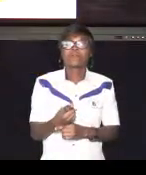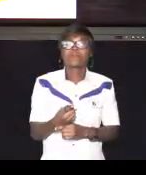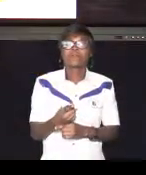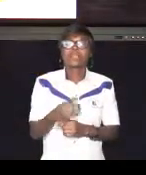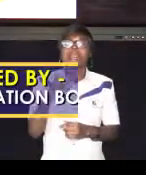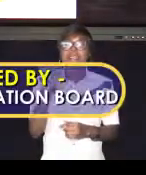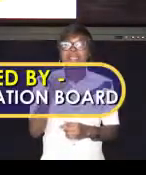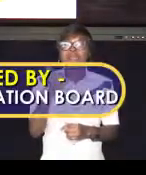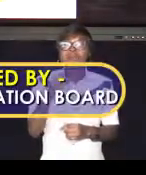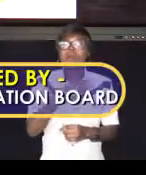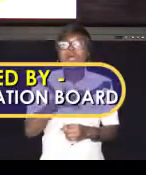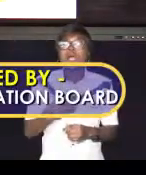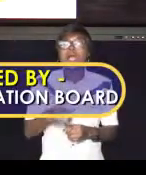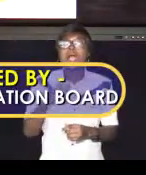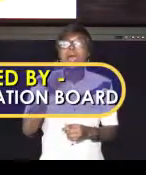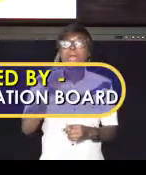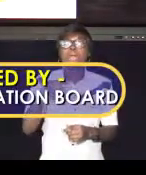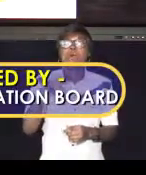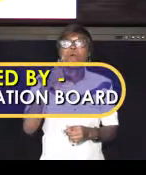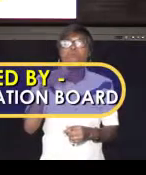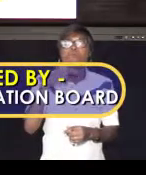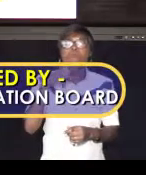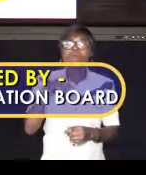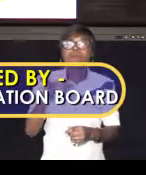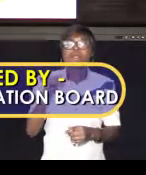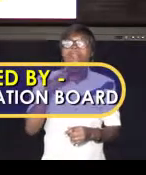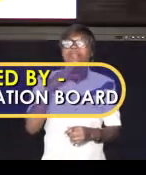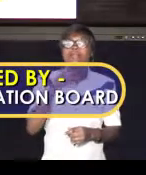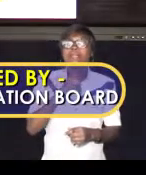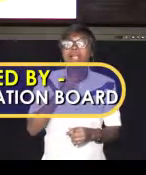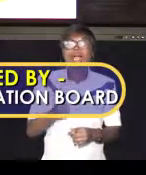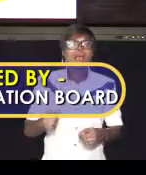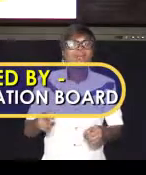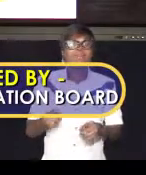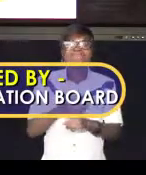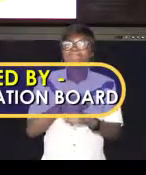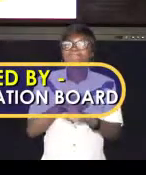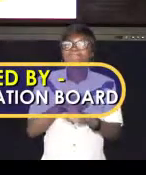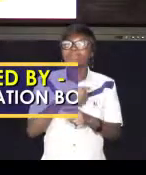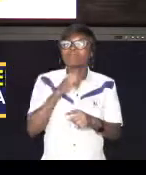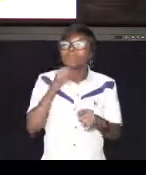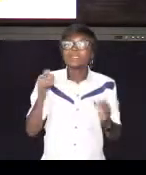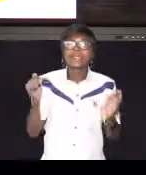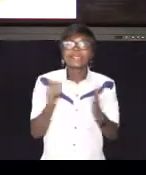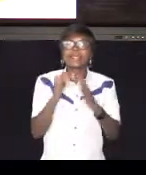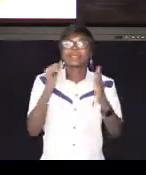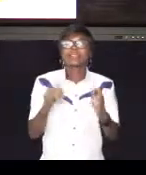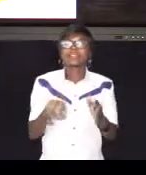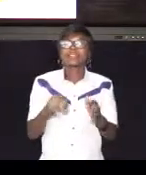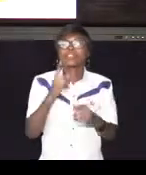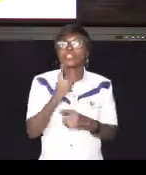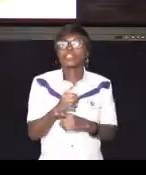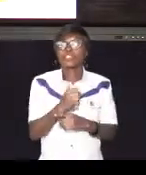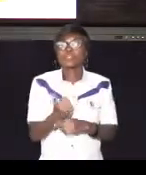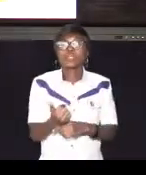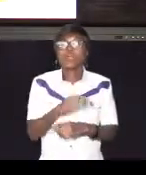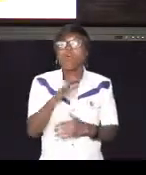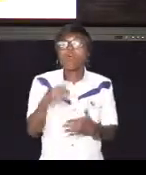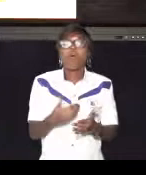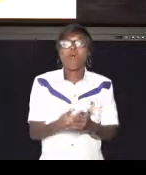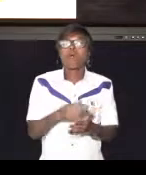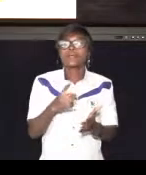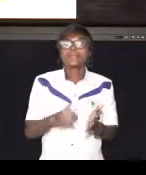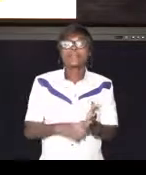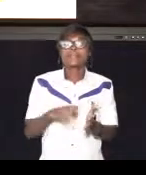each other. Yellow and purple, that's another complementary color combination. So all these